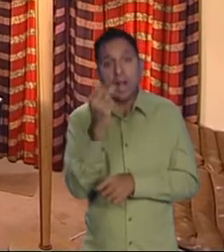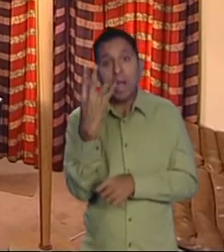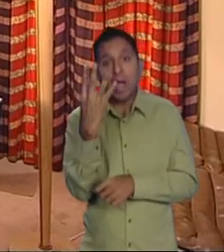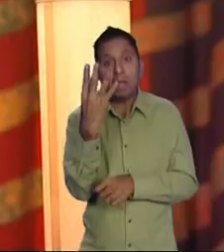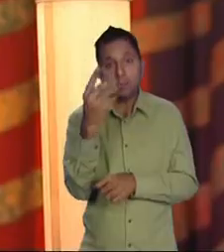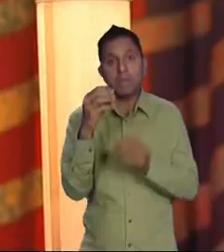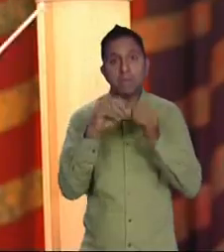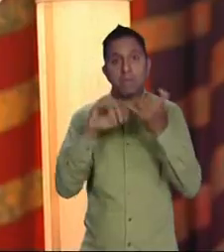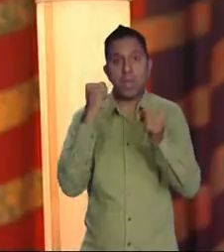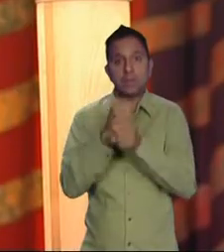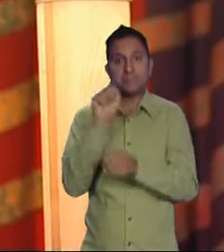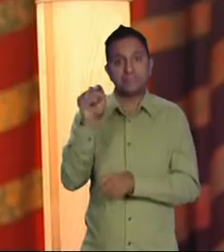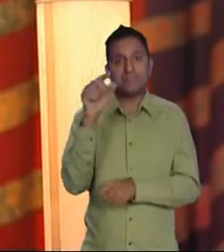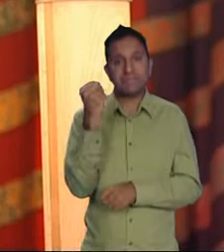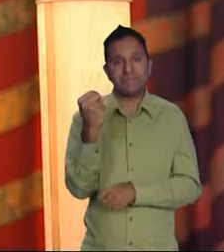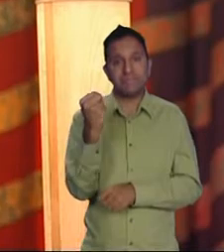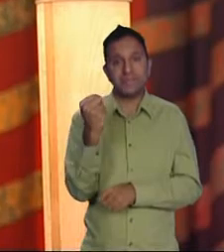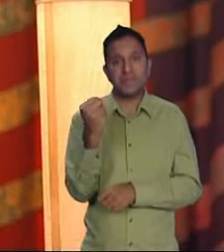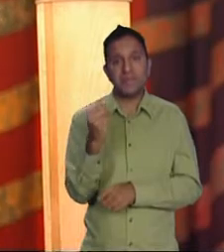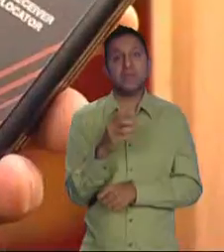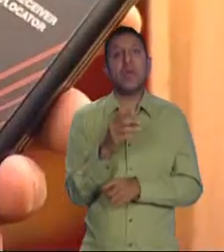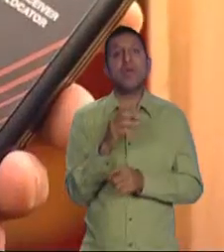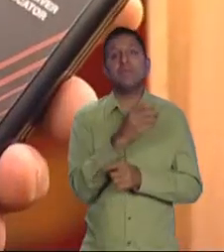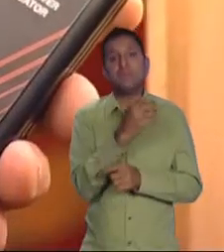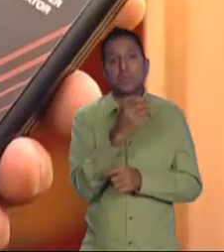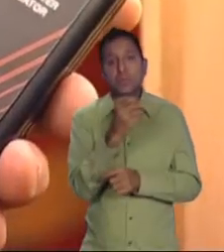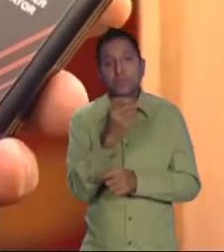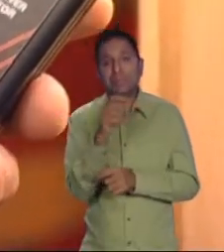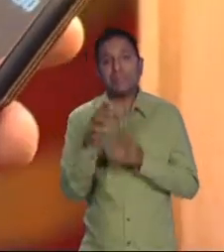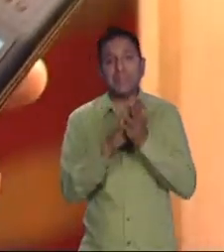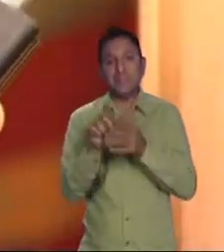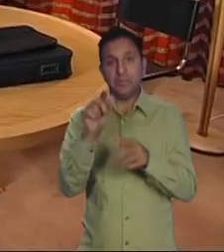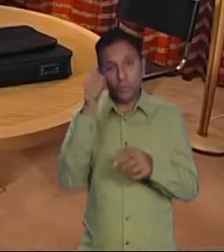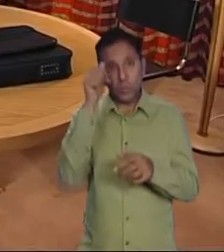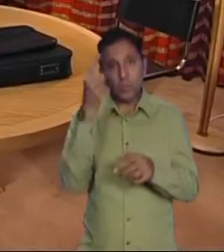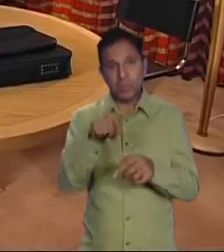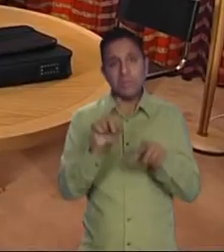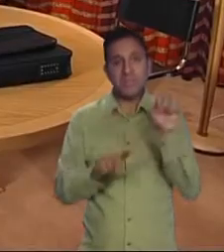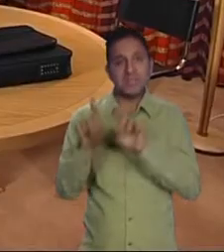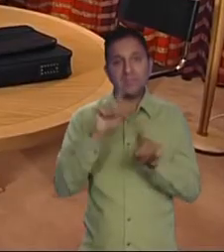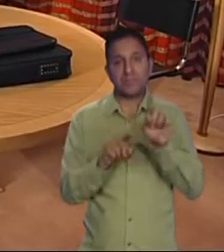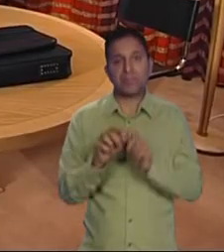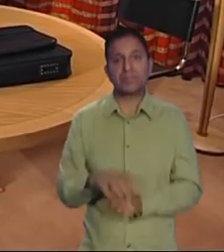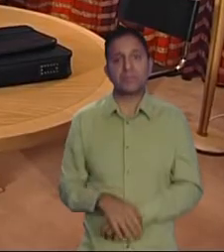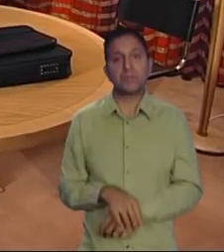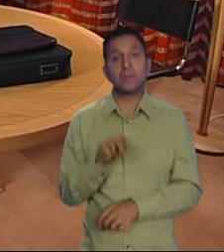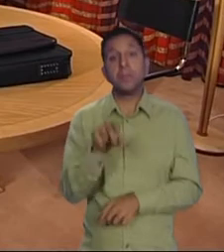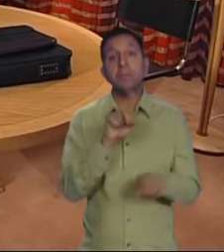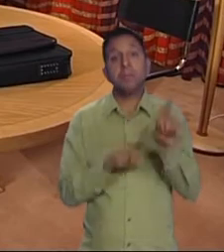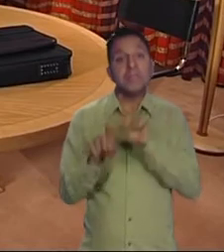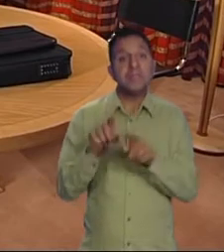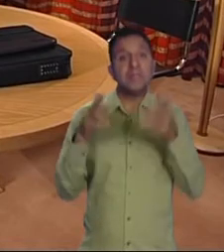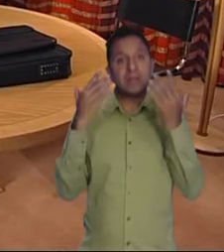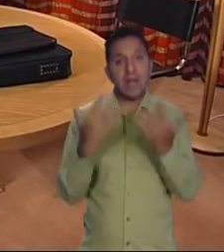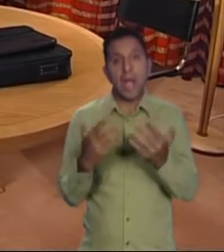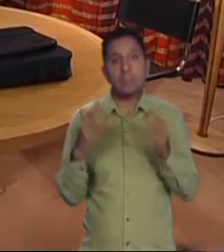that the lights go on, indicating there is a bug. If you take these steps, no matter who you're